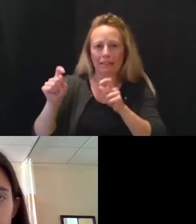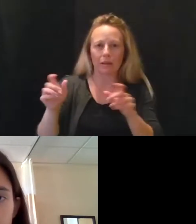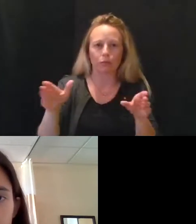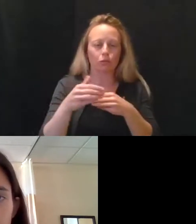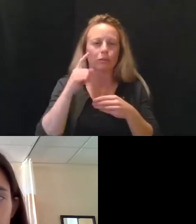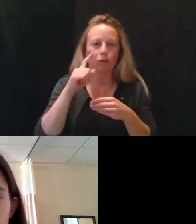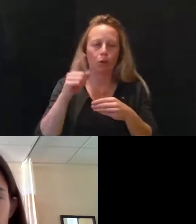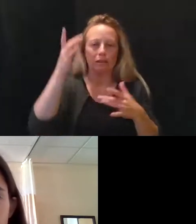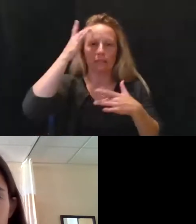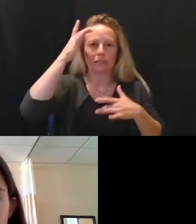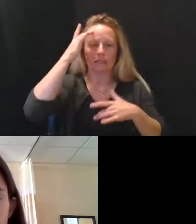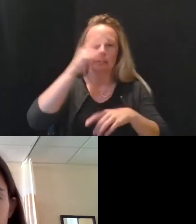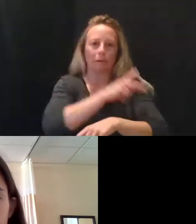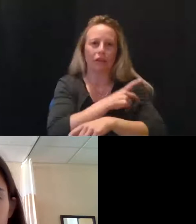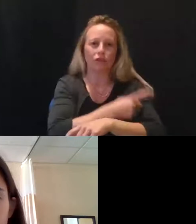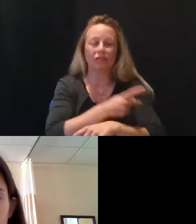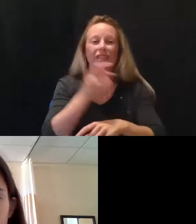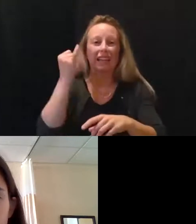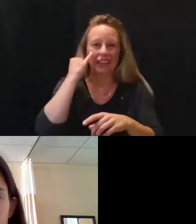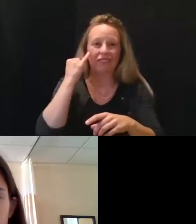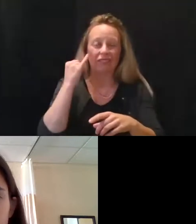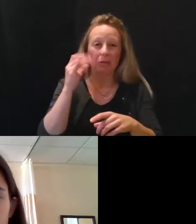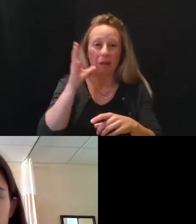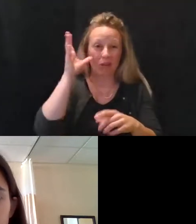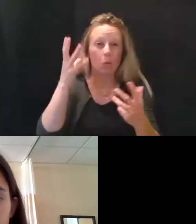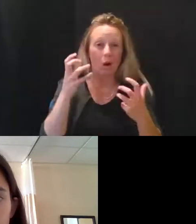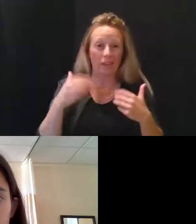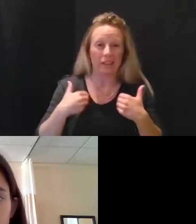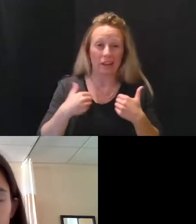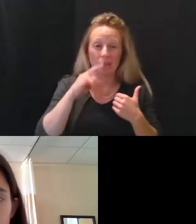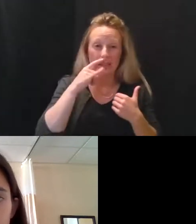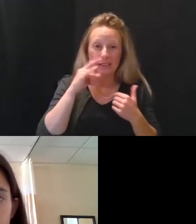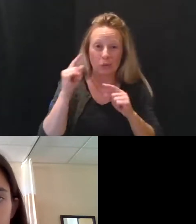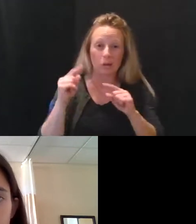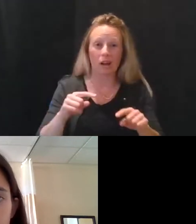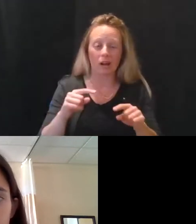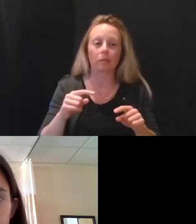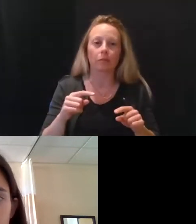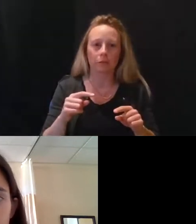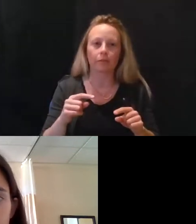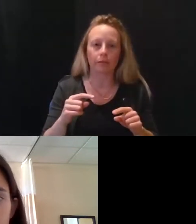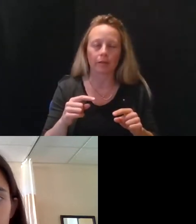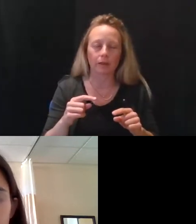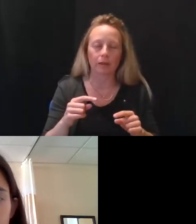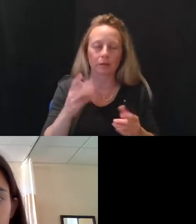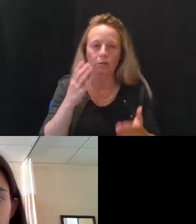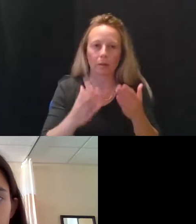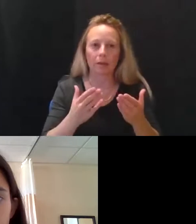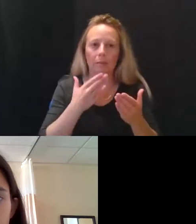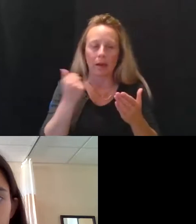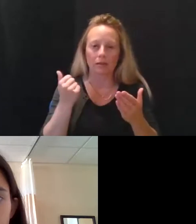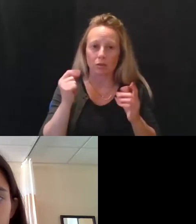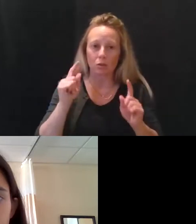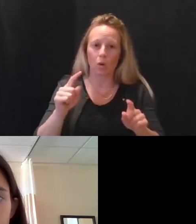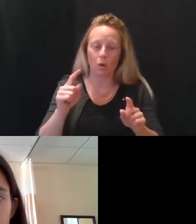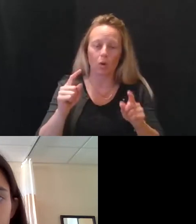child to be seen, especially the younger kids, I would urge them to likely have them get seen by their provider as much as possible.